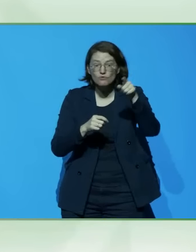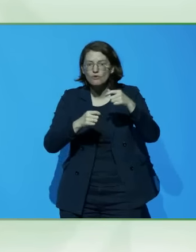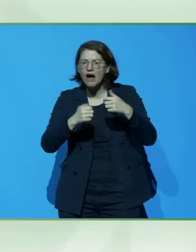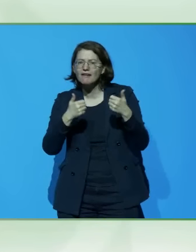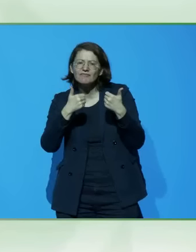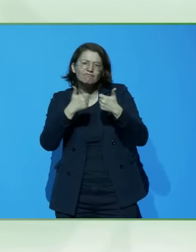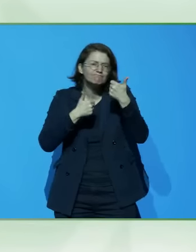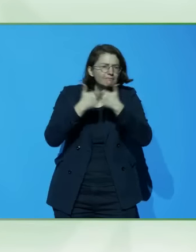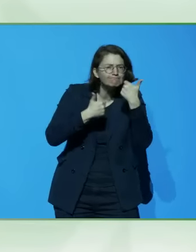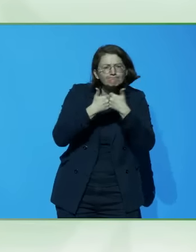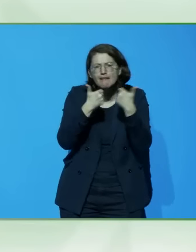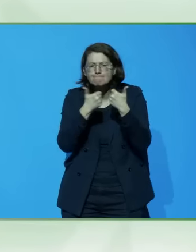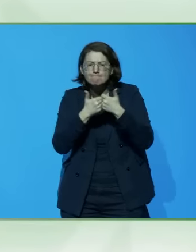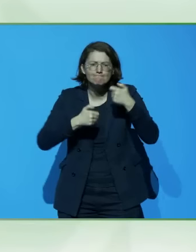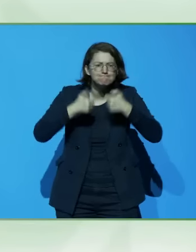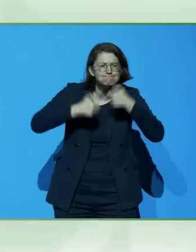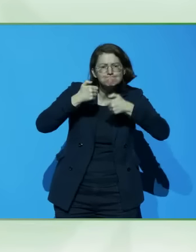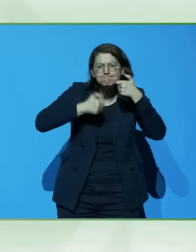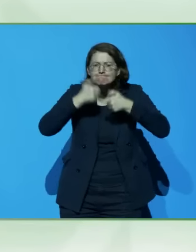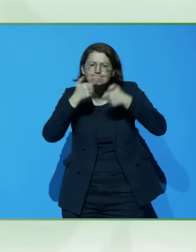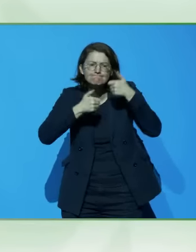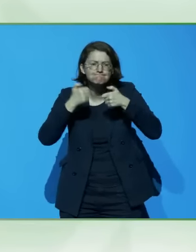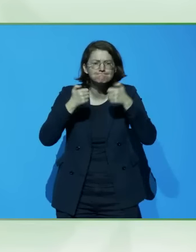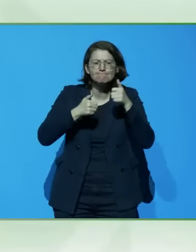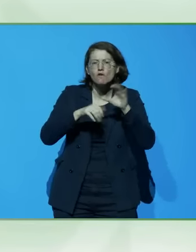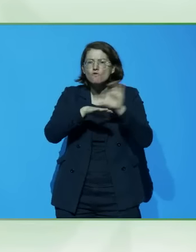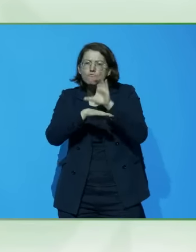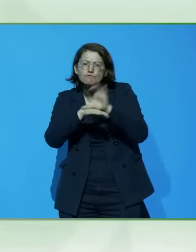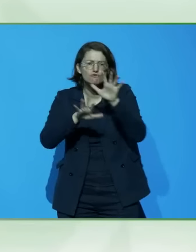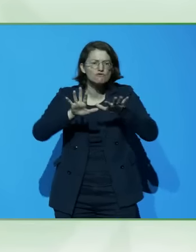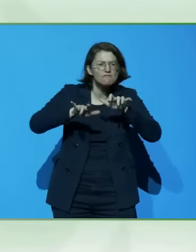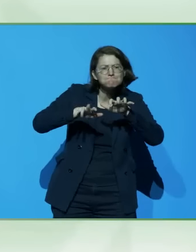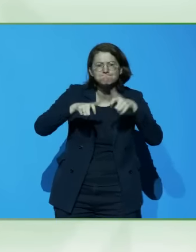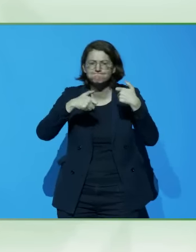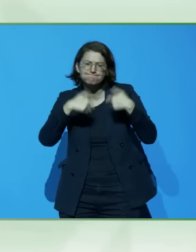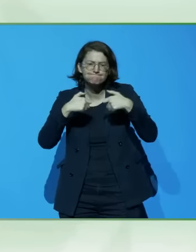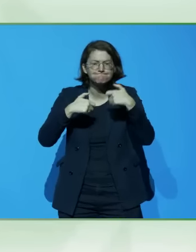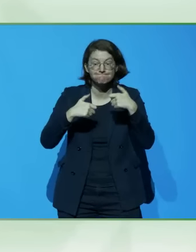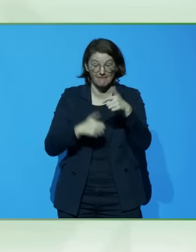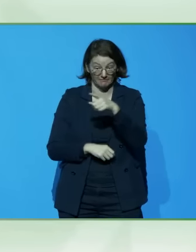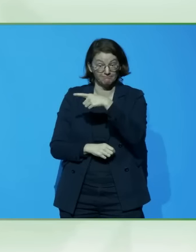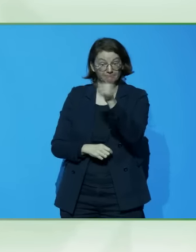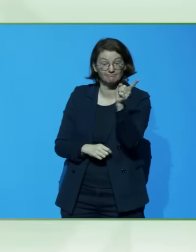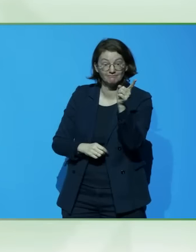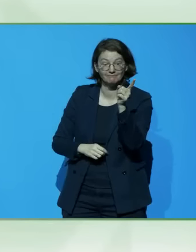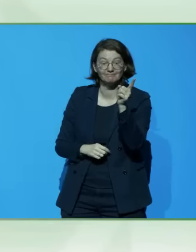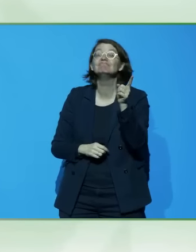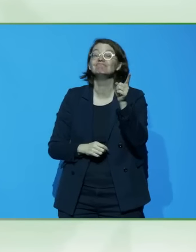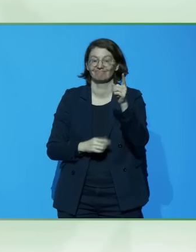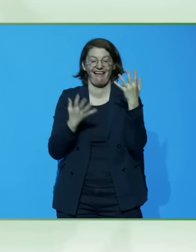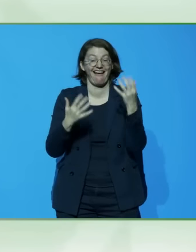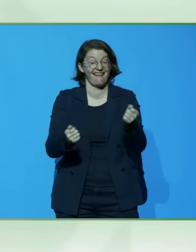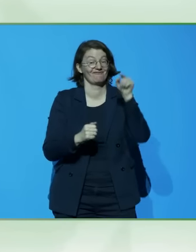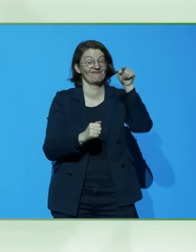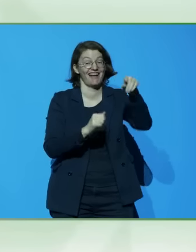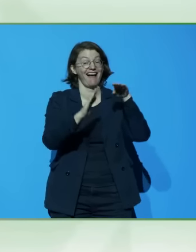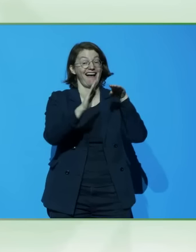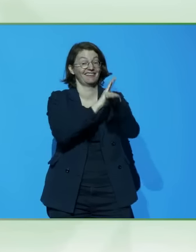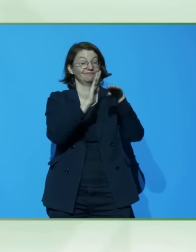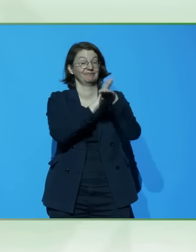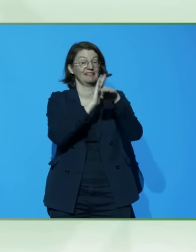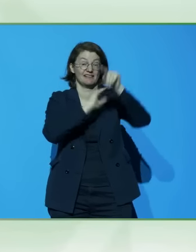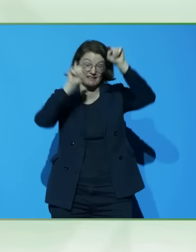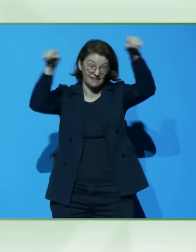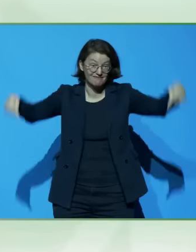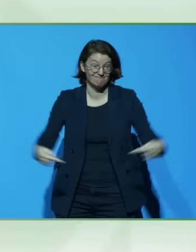become gamers once you go to the accessible gaming corner we have on the ground floor. So being able to see what accessible gaming looks like, how it works,